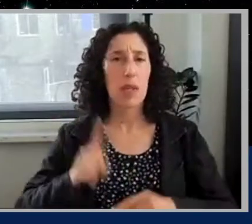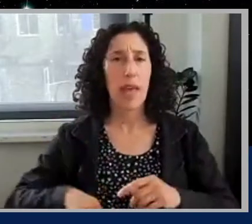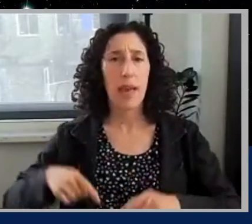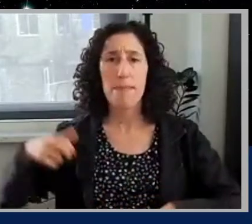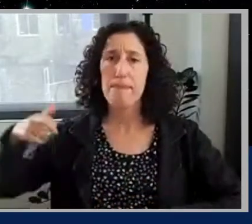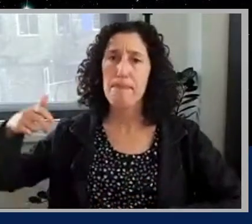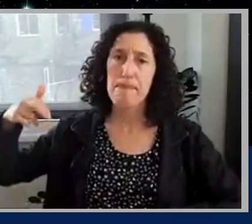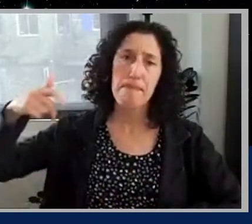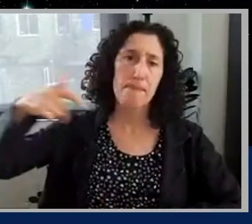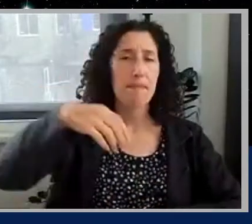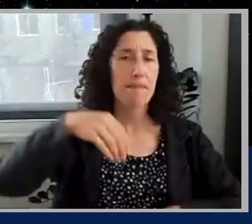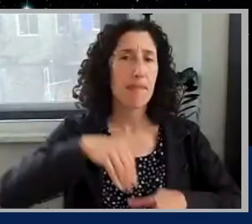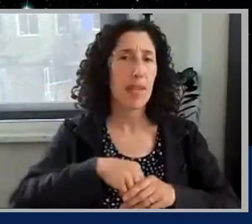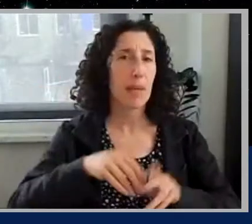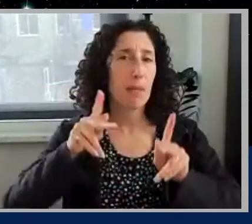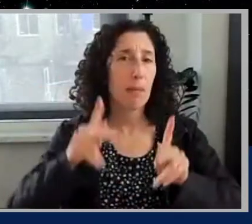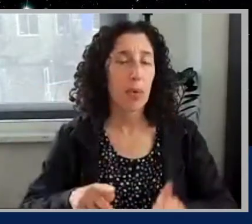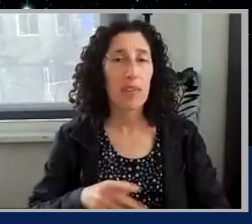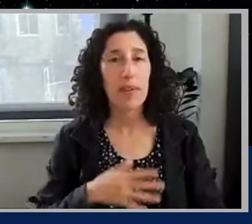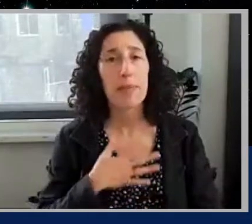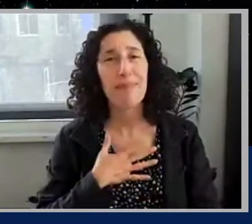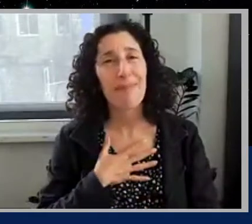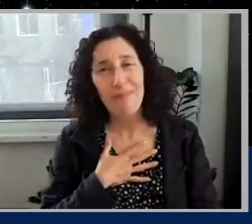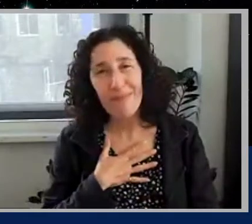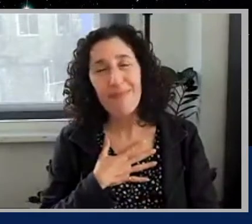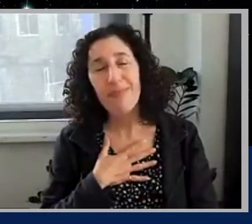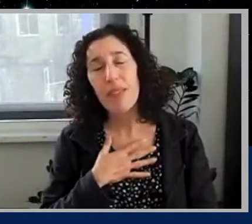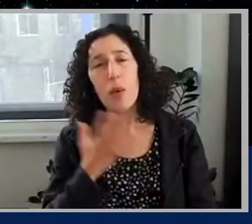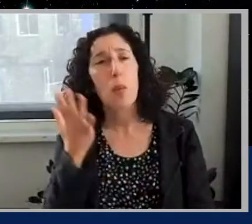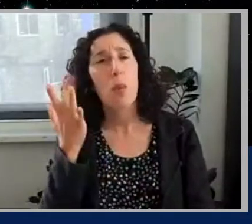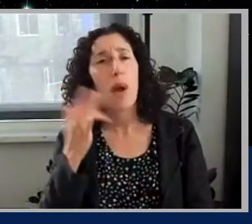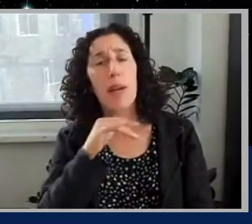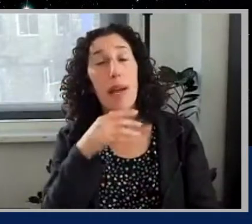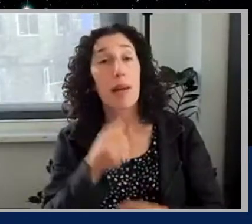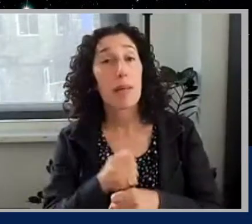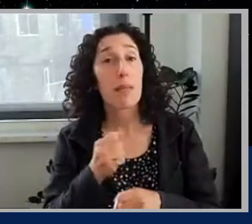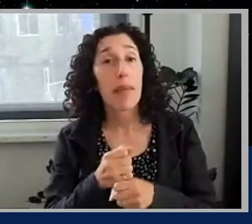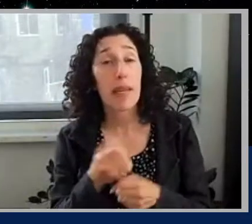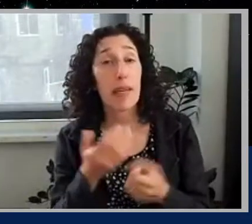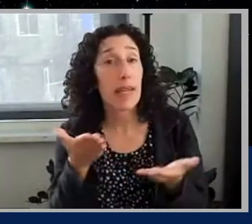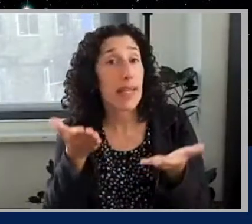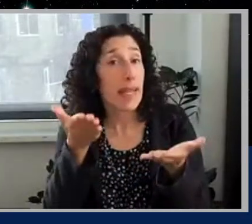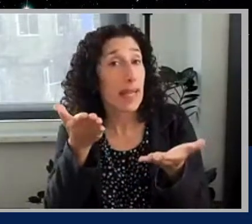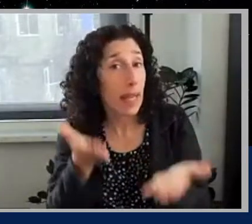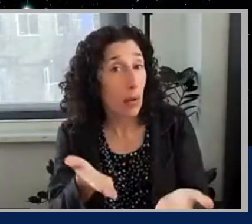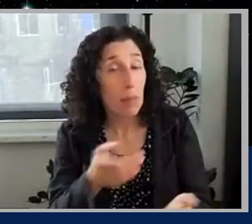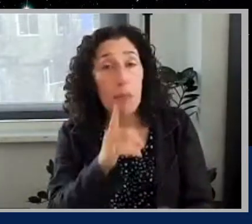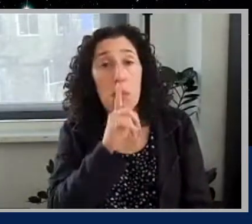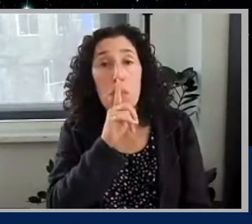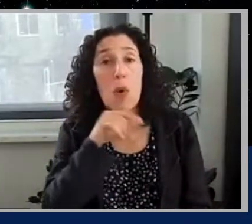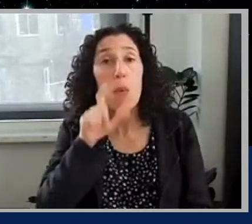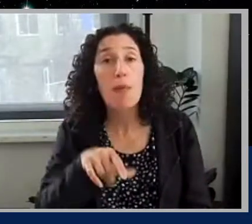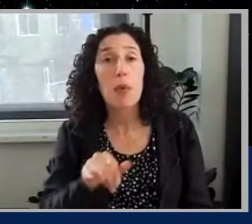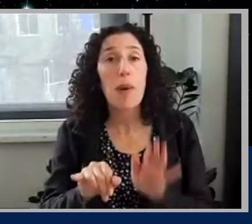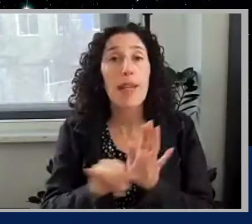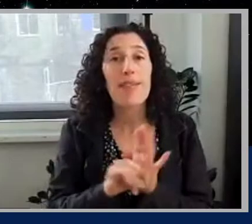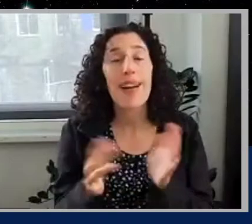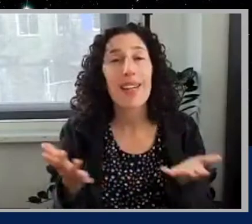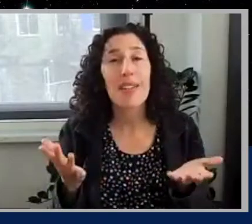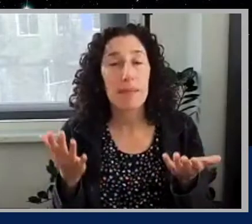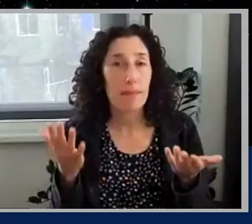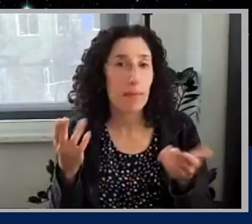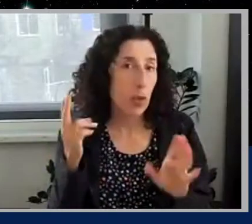overcome. Whereas if you just make it standard for everybody, then nobody has to worry about that. So yeah,